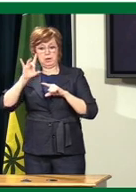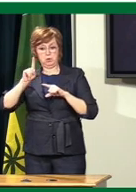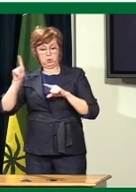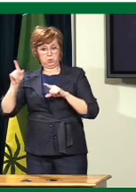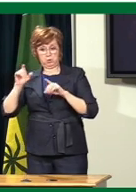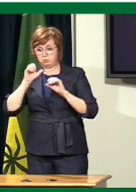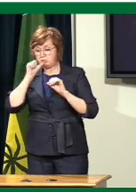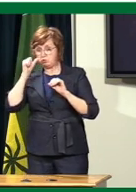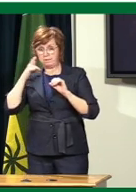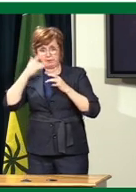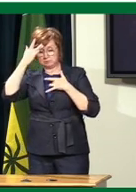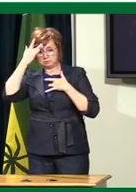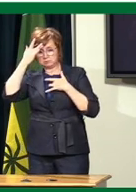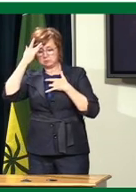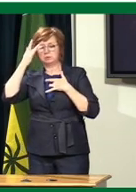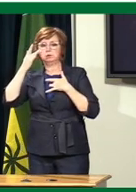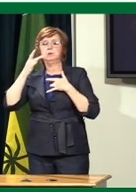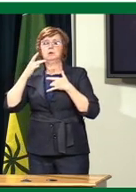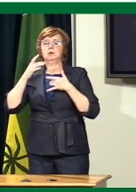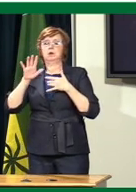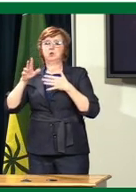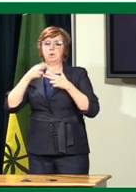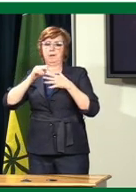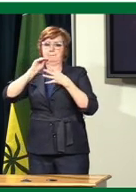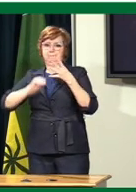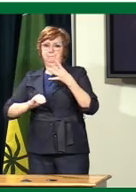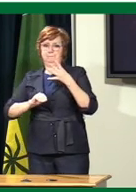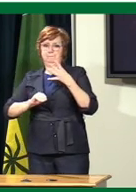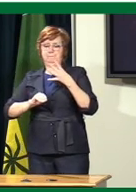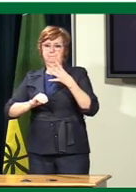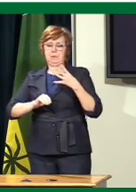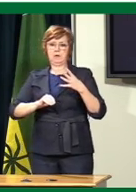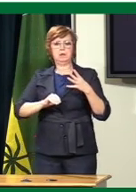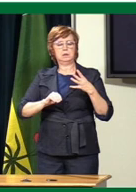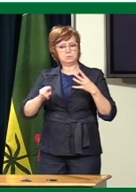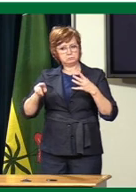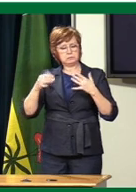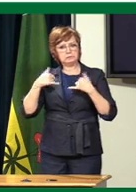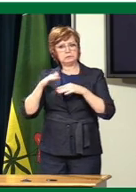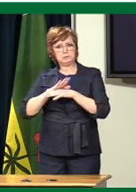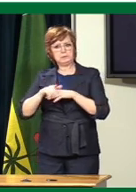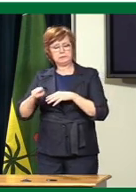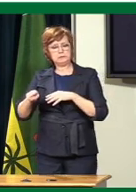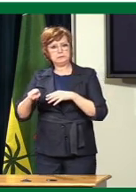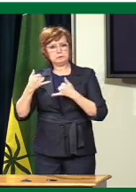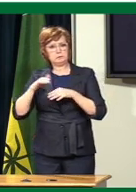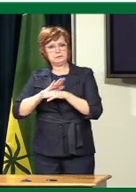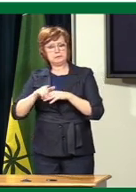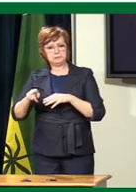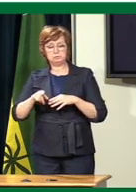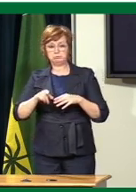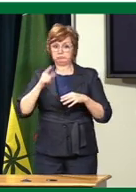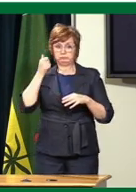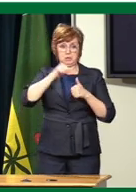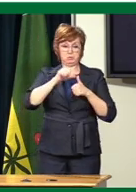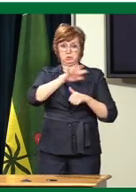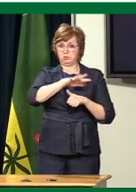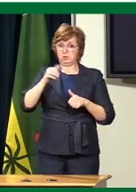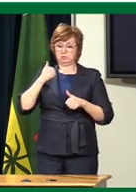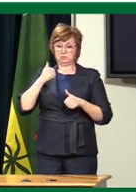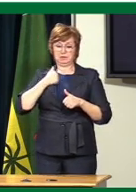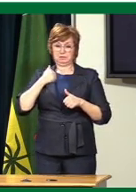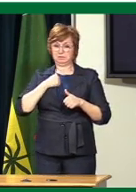close contacts of symptomatics. We still are doing a large amount of asymptomatic testing in the province of Saskatchewan, where other jurisdictions